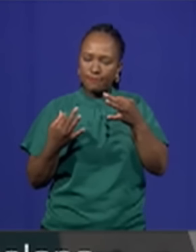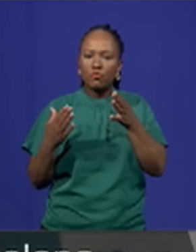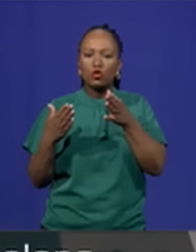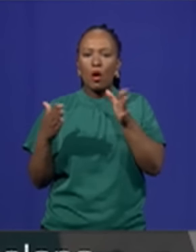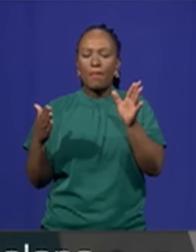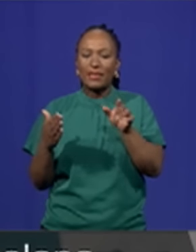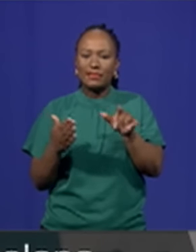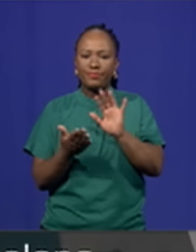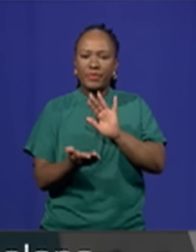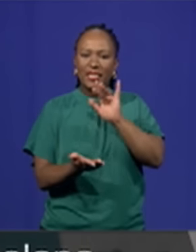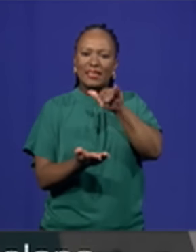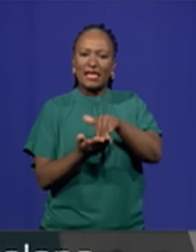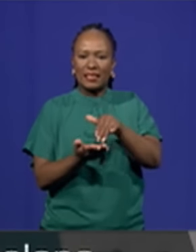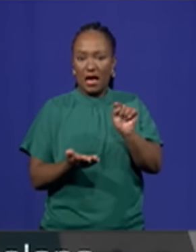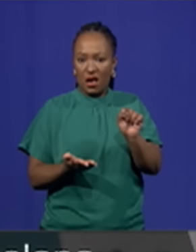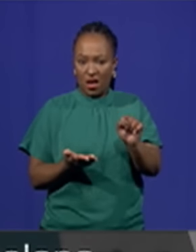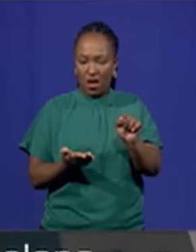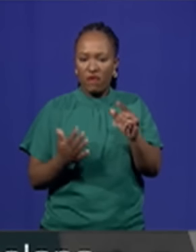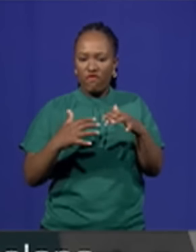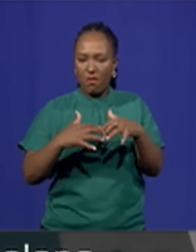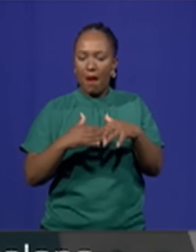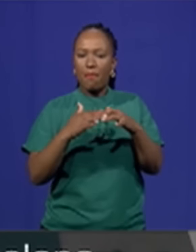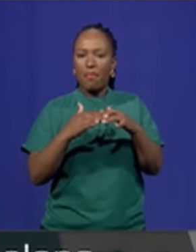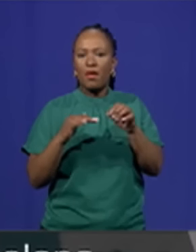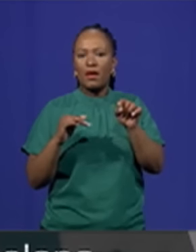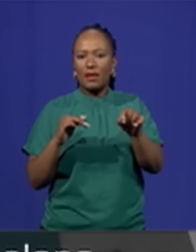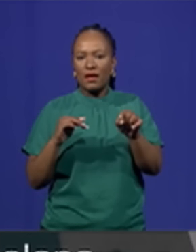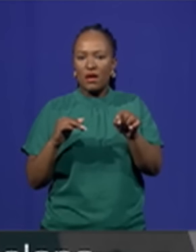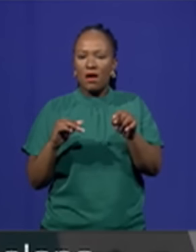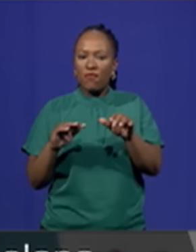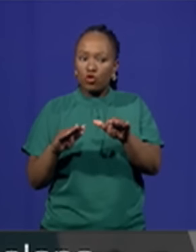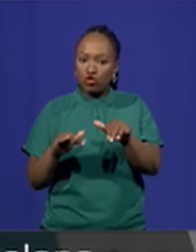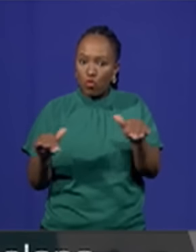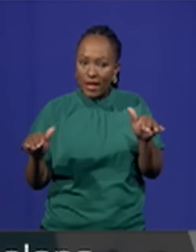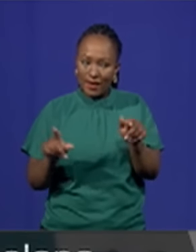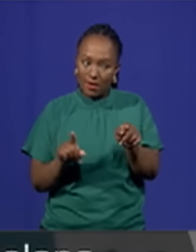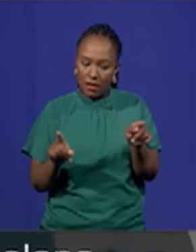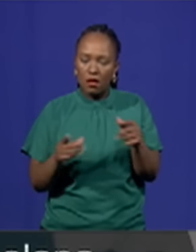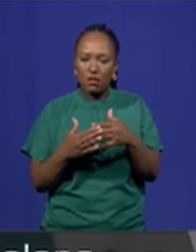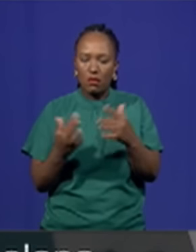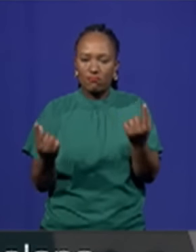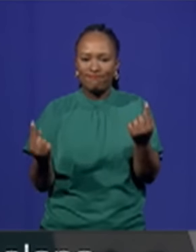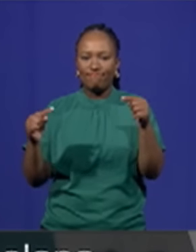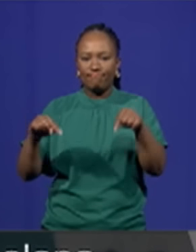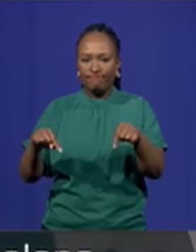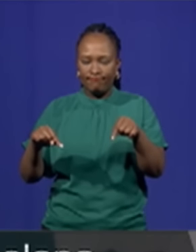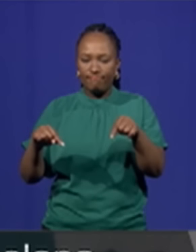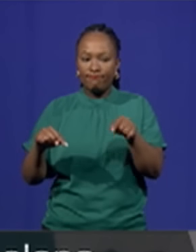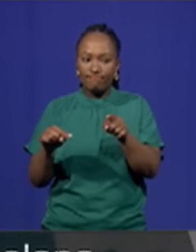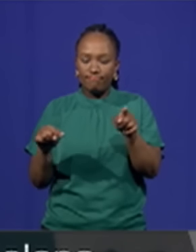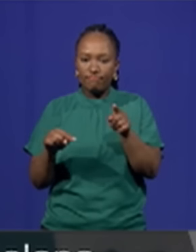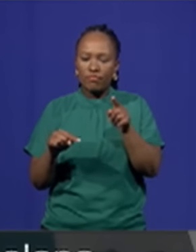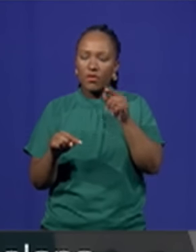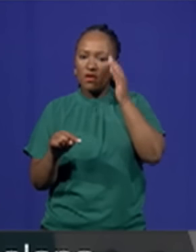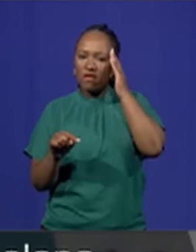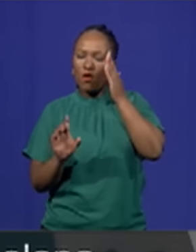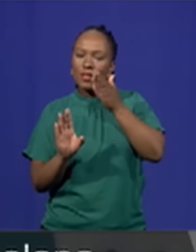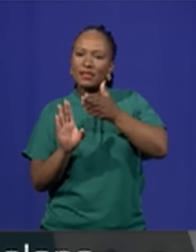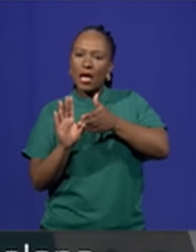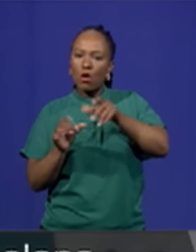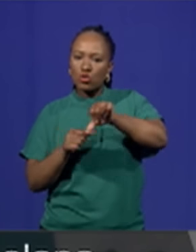up a center to cater for our children as well, and also to give the psychosocial